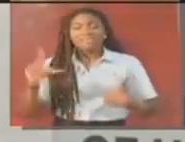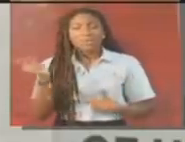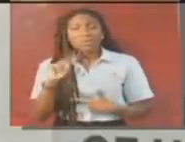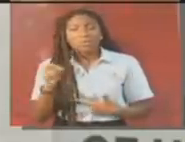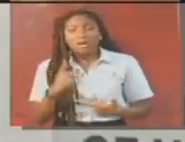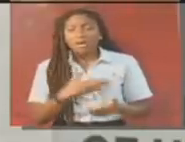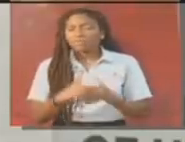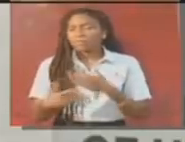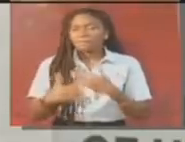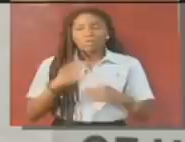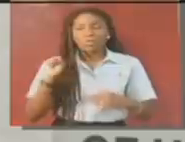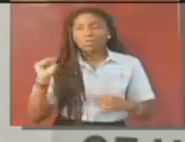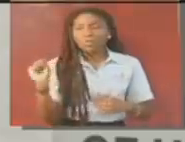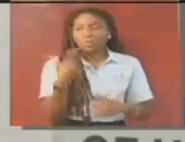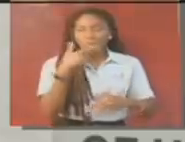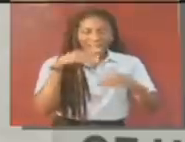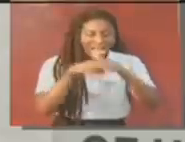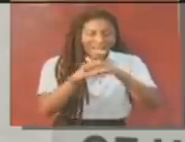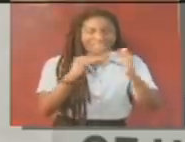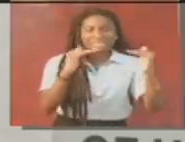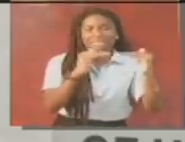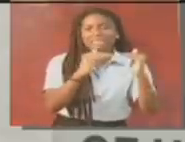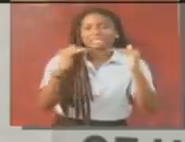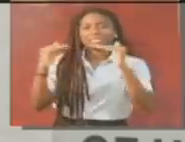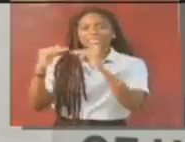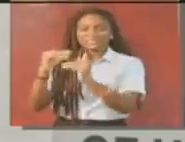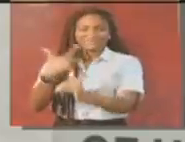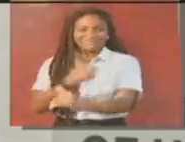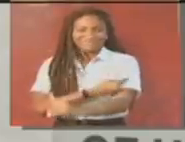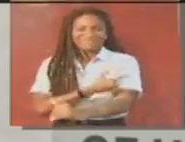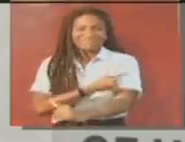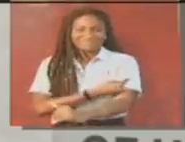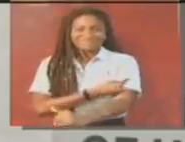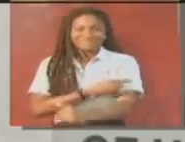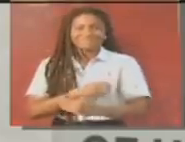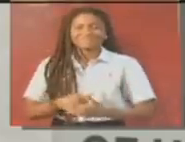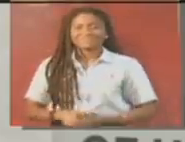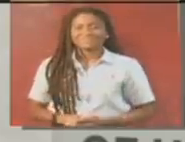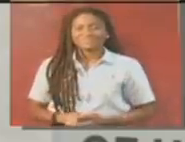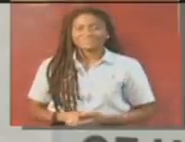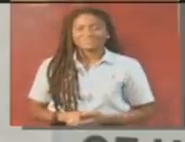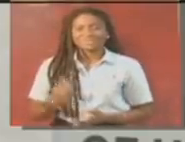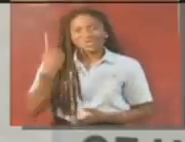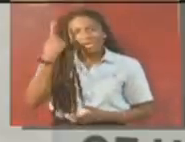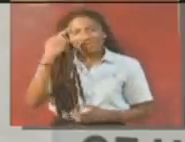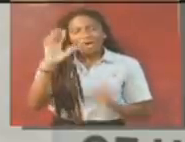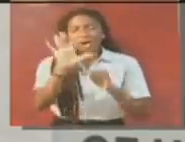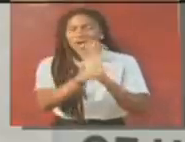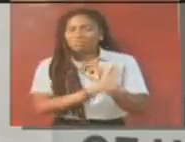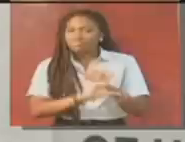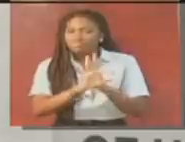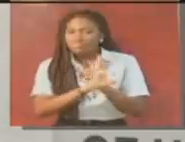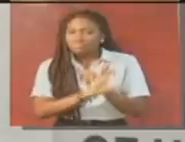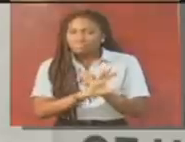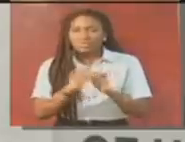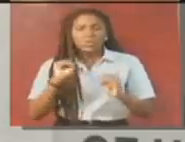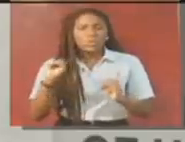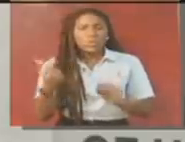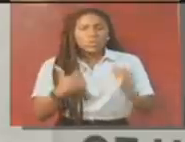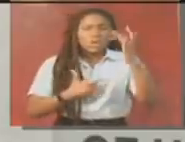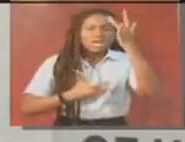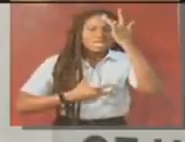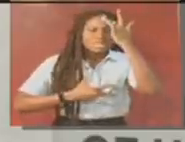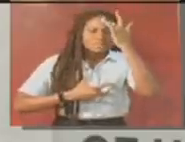one behind. Increase vaccination coverage of all antigens, raise awareness on how immunization